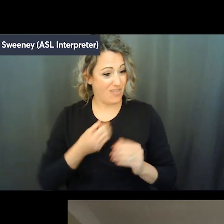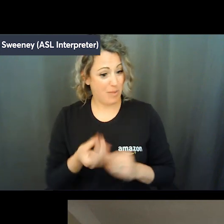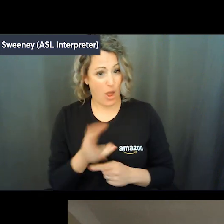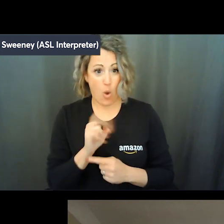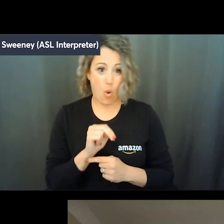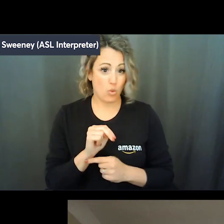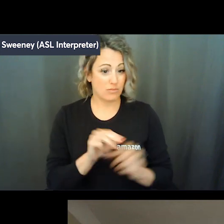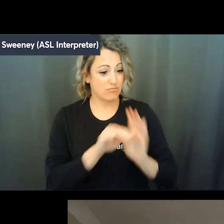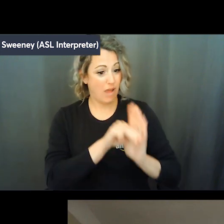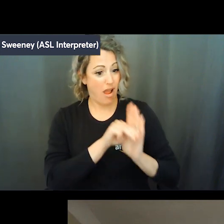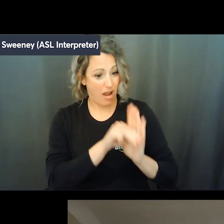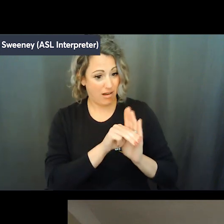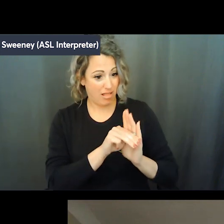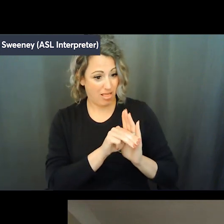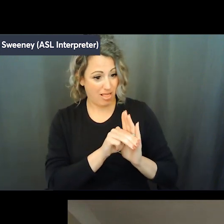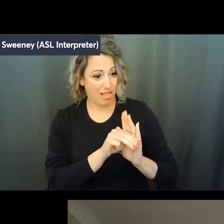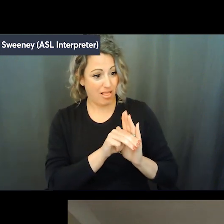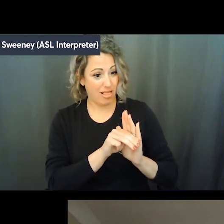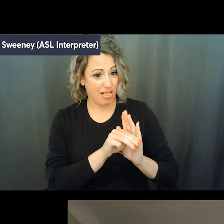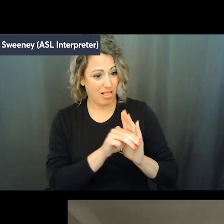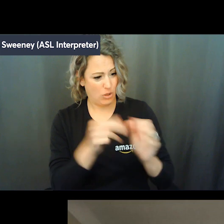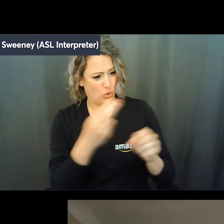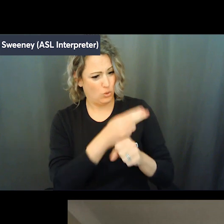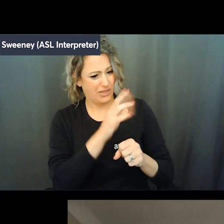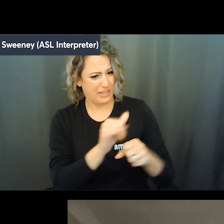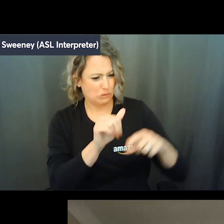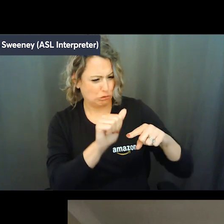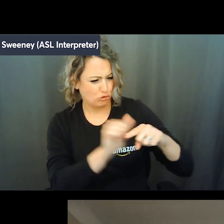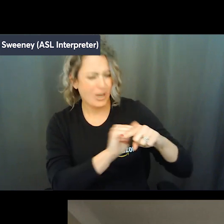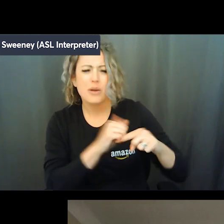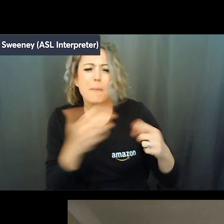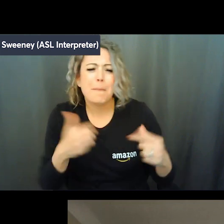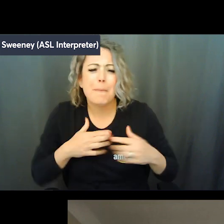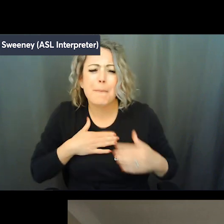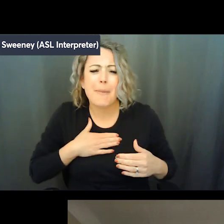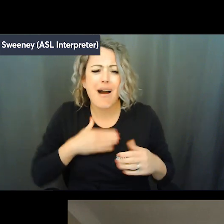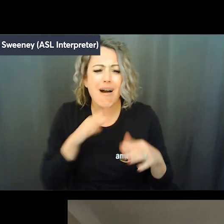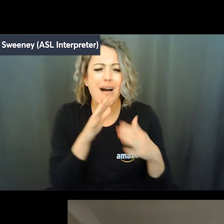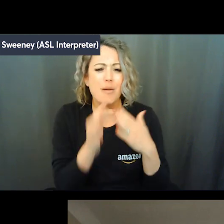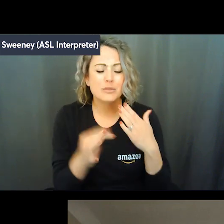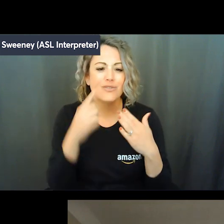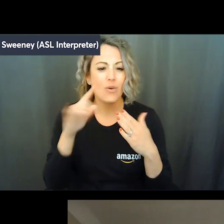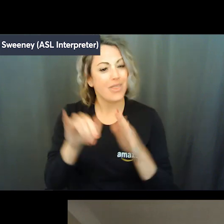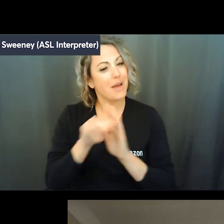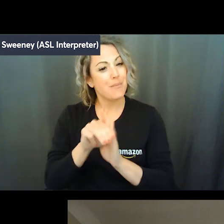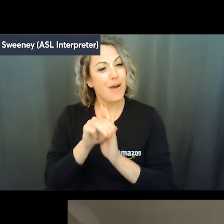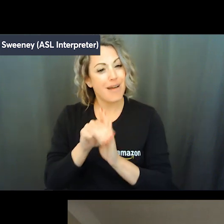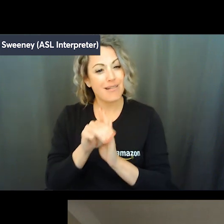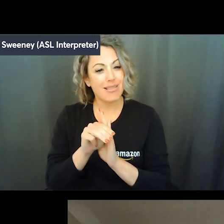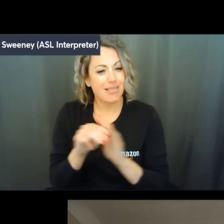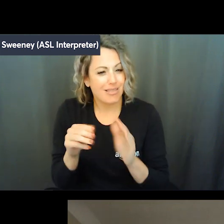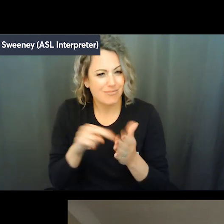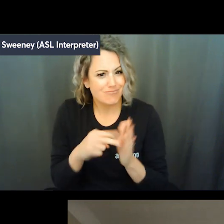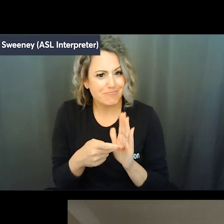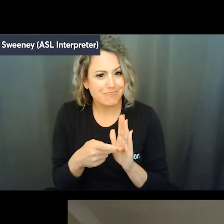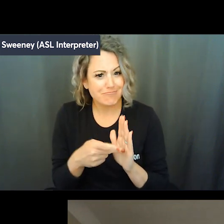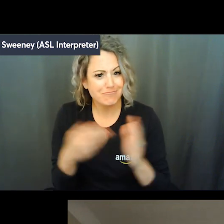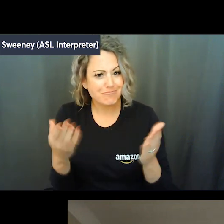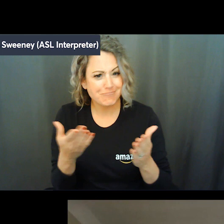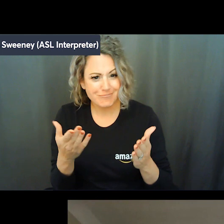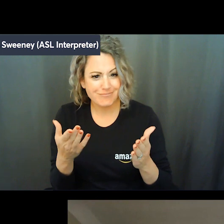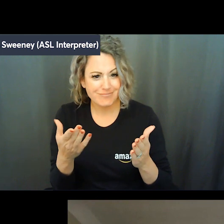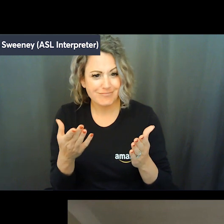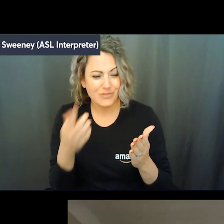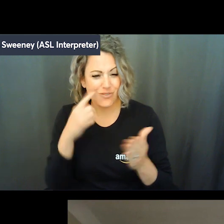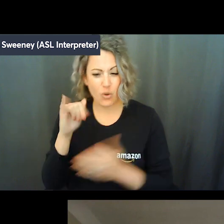this. I could train my own model. What are my options for the model that I can actually bring into serverless